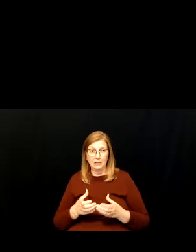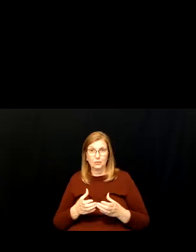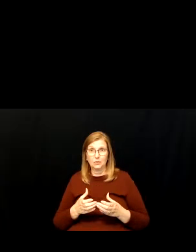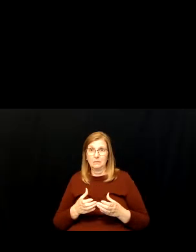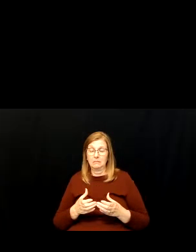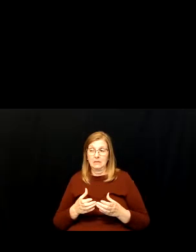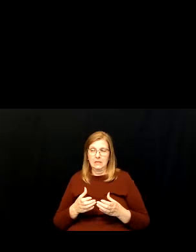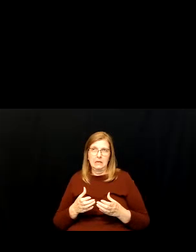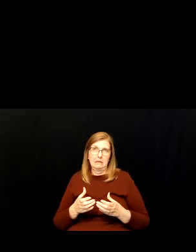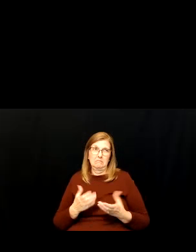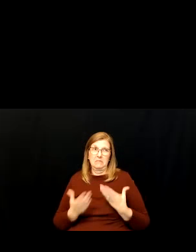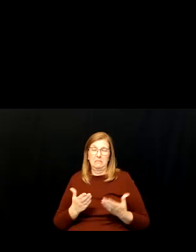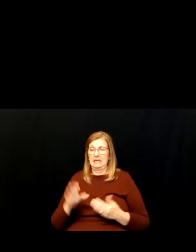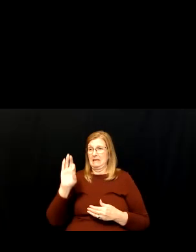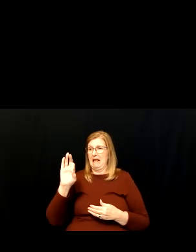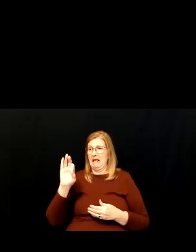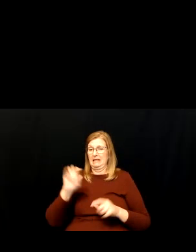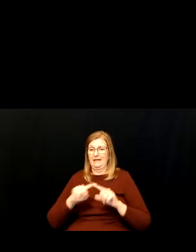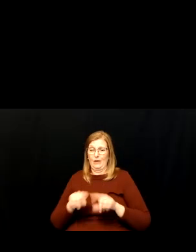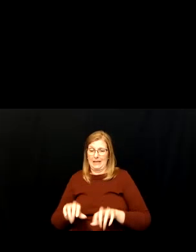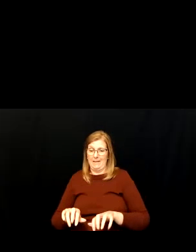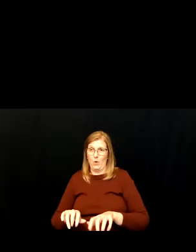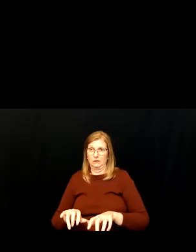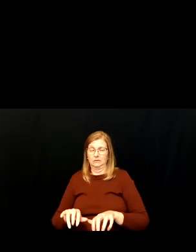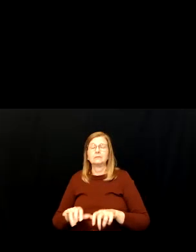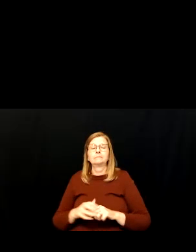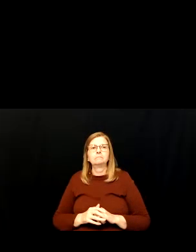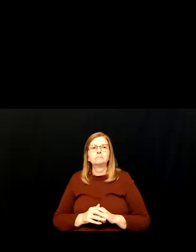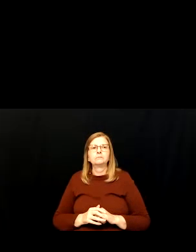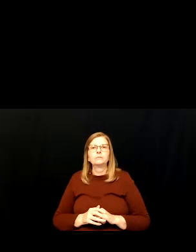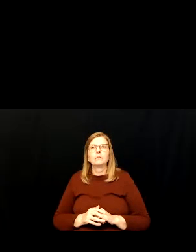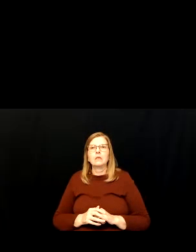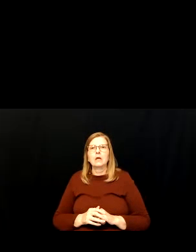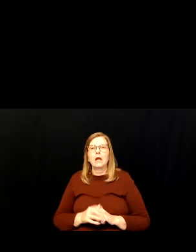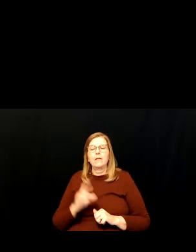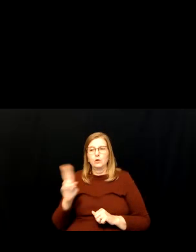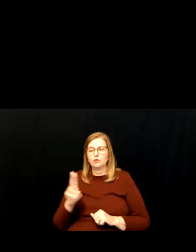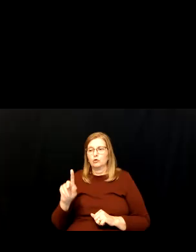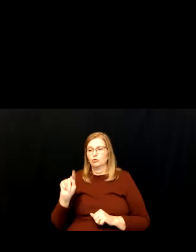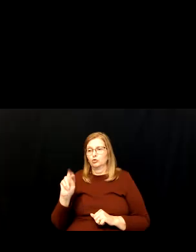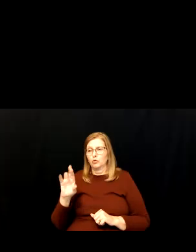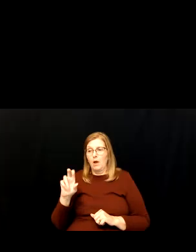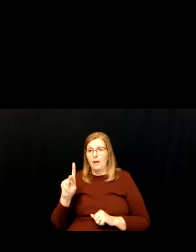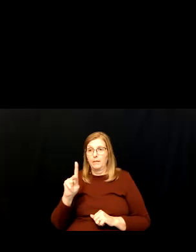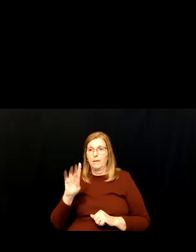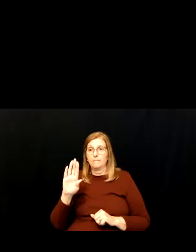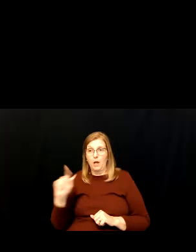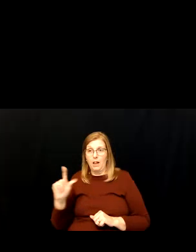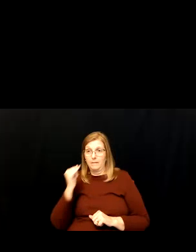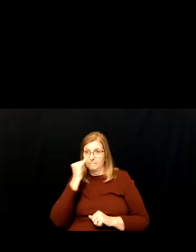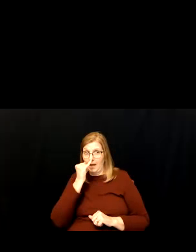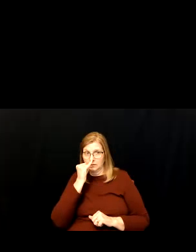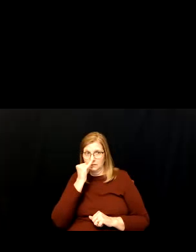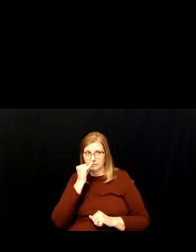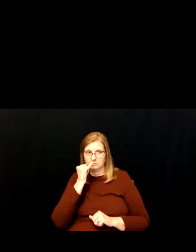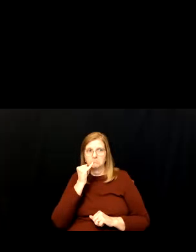Able Tech had probably 9 different keyboards. And then he used a trackball mouse for easier computer access. And